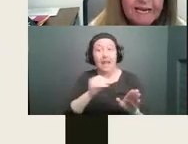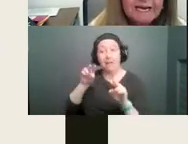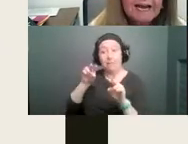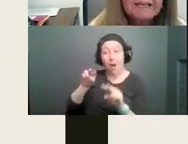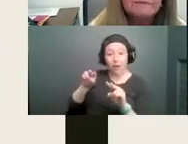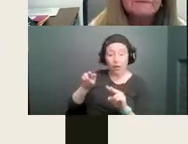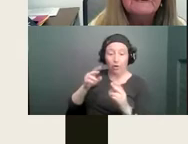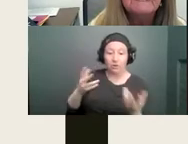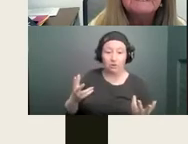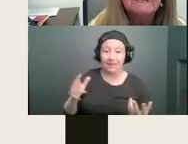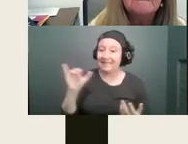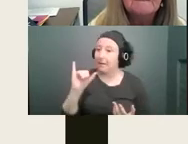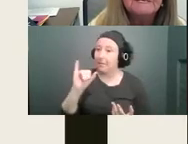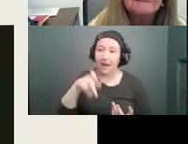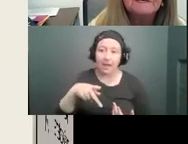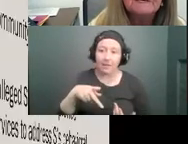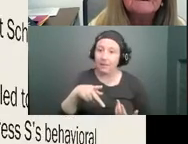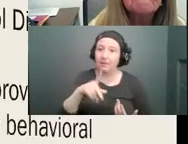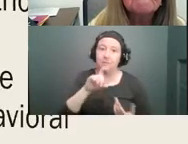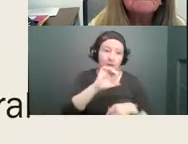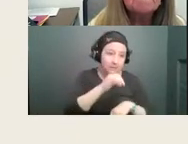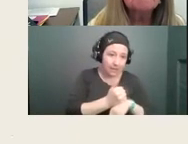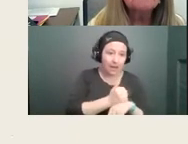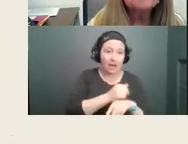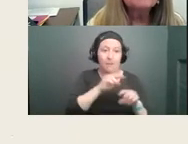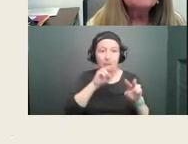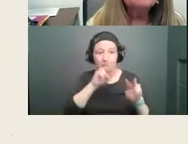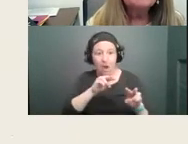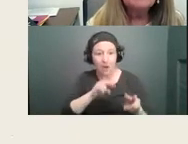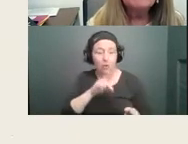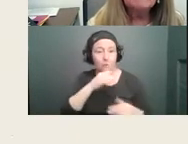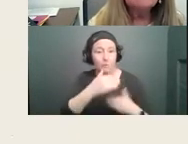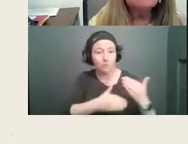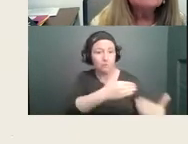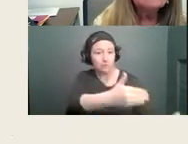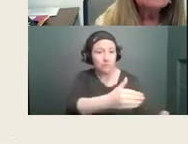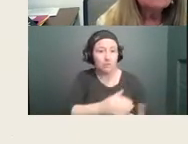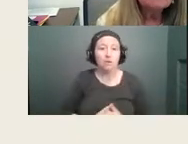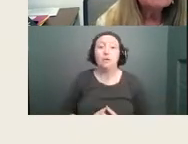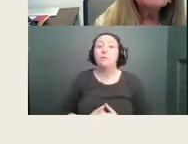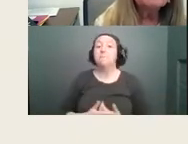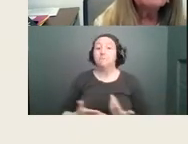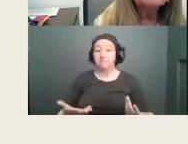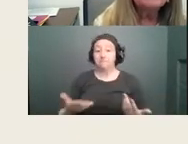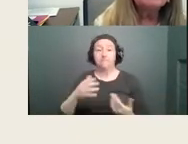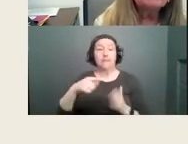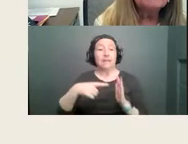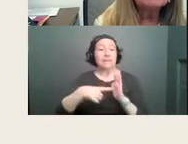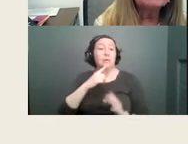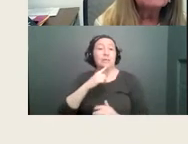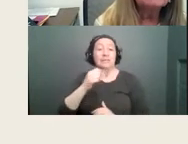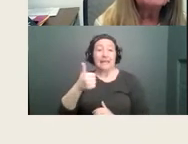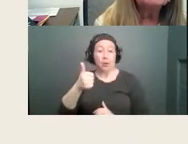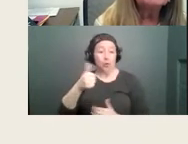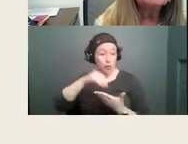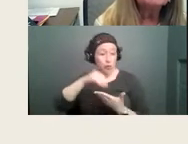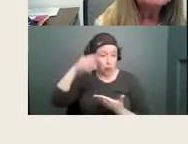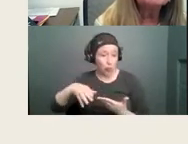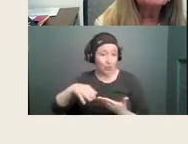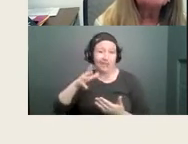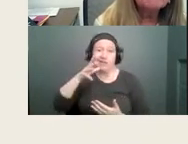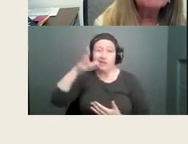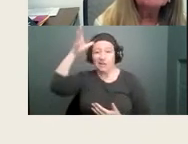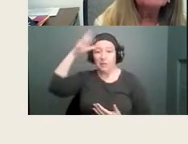just as IEPs must be. Here we have a 10-year-old student and the parents alleging that the